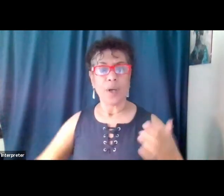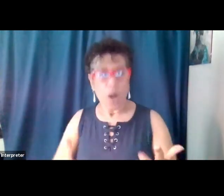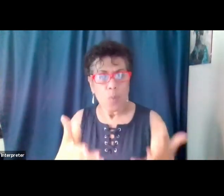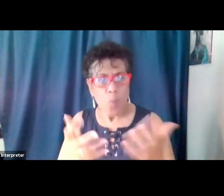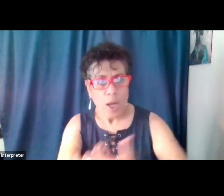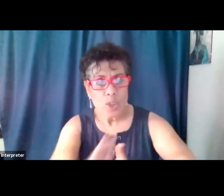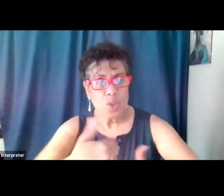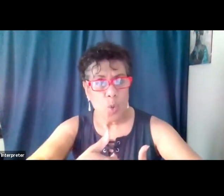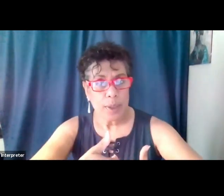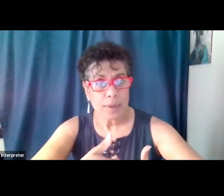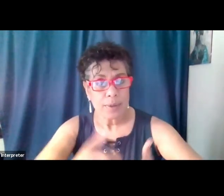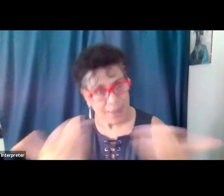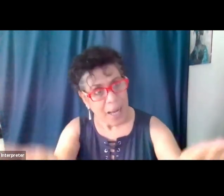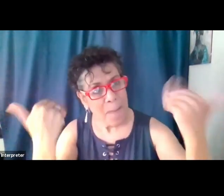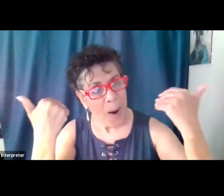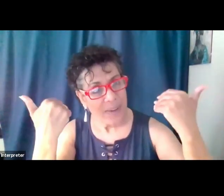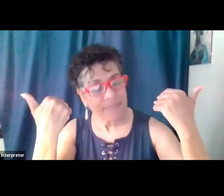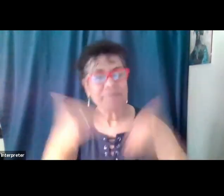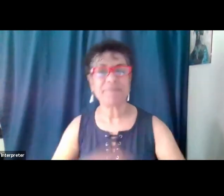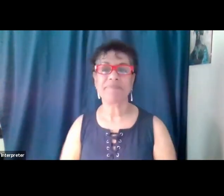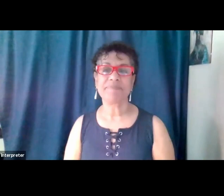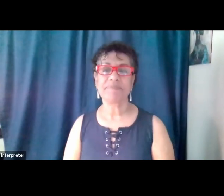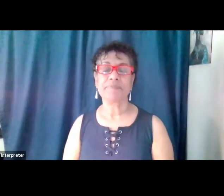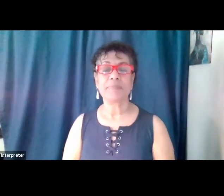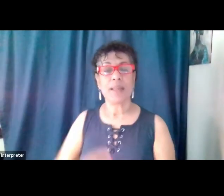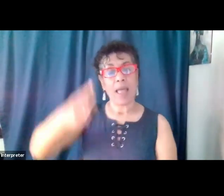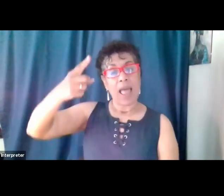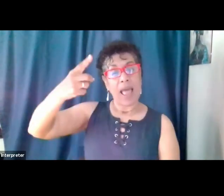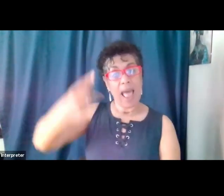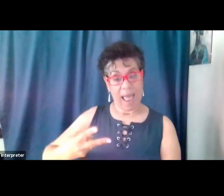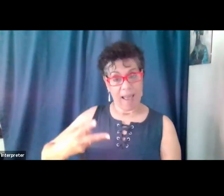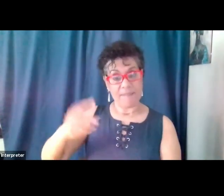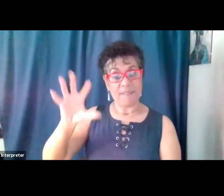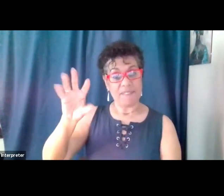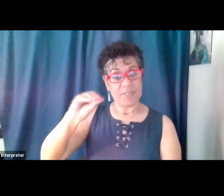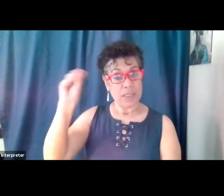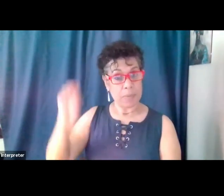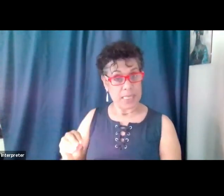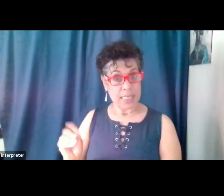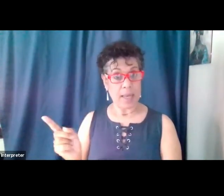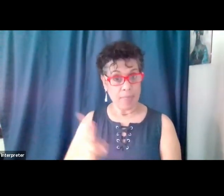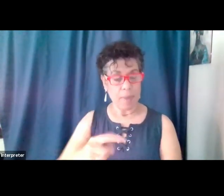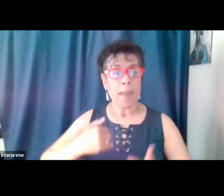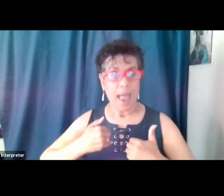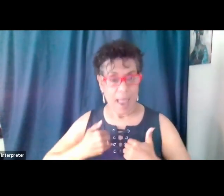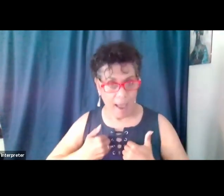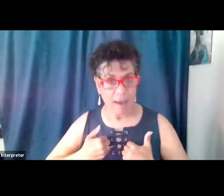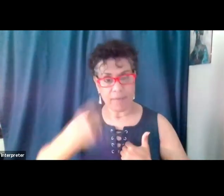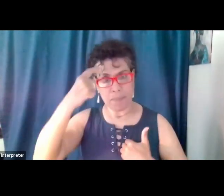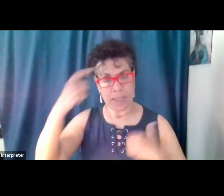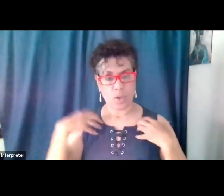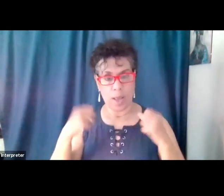movement. About half of our musicians are living with a diagnosed mental illness, and this can range